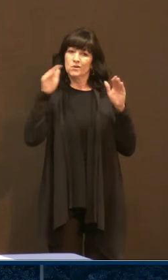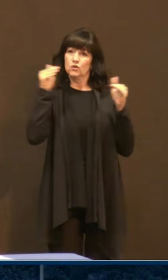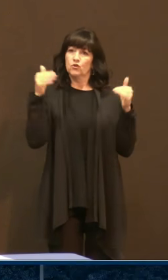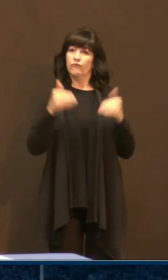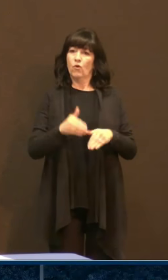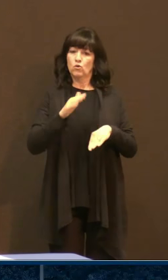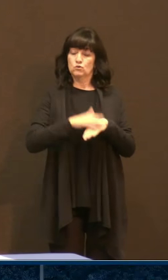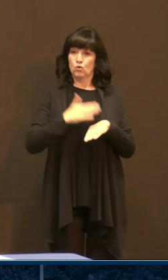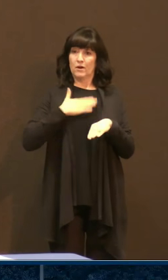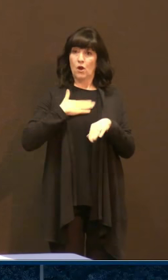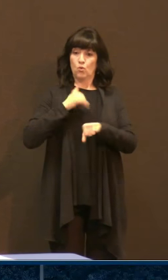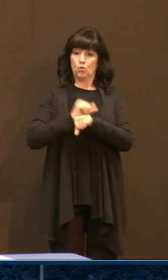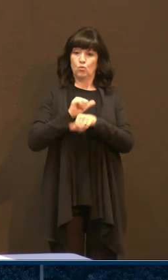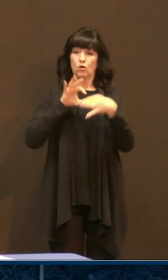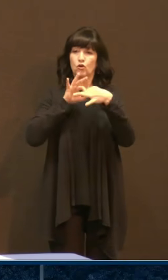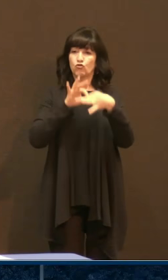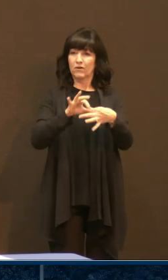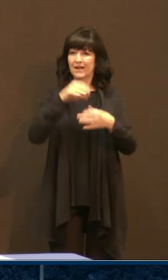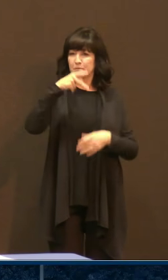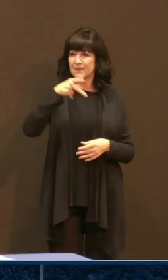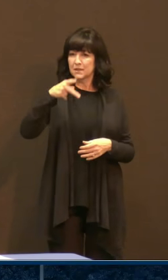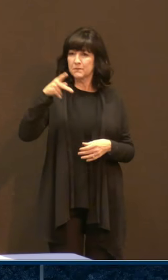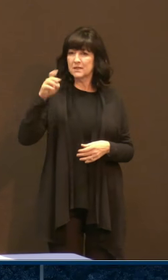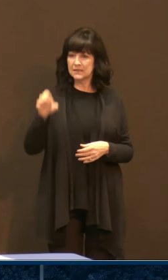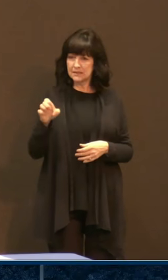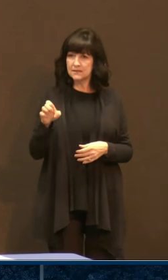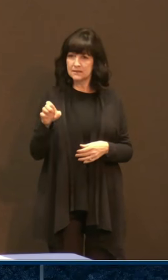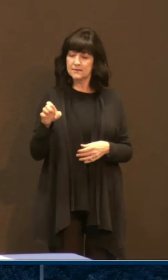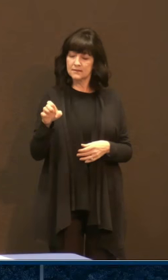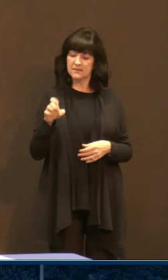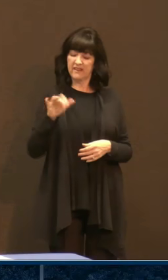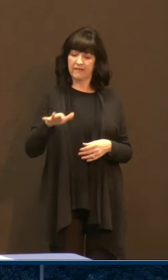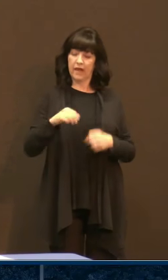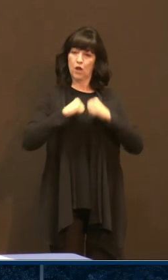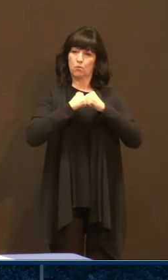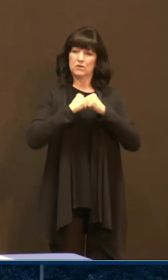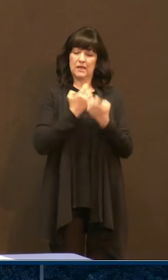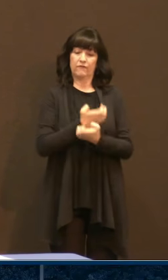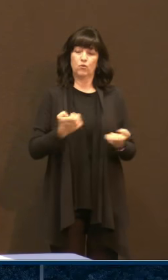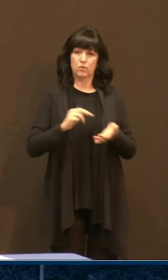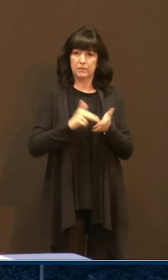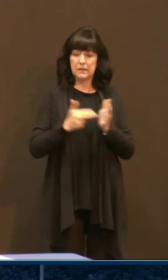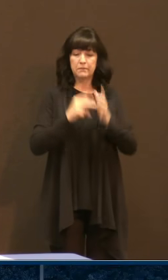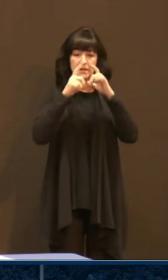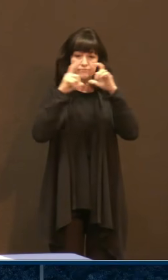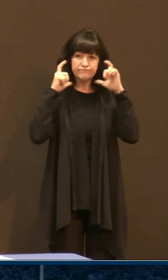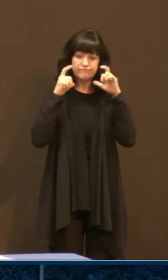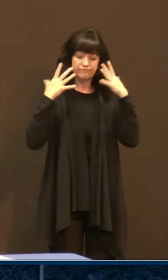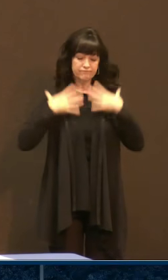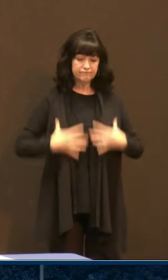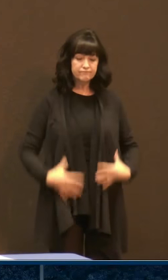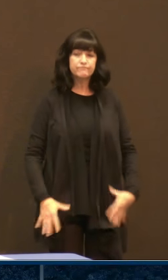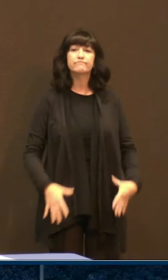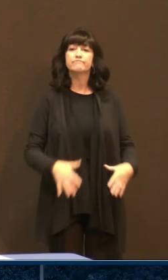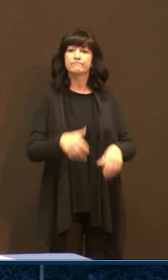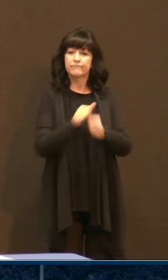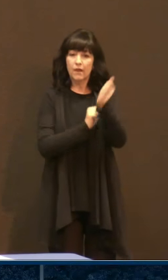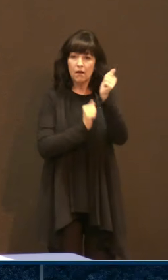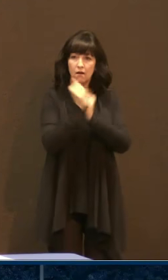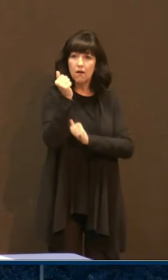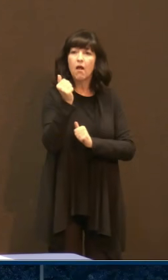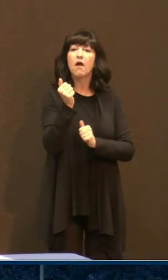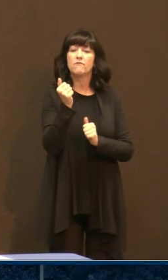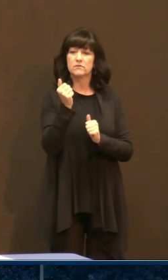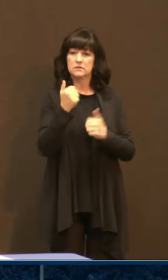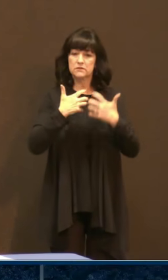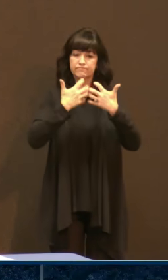for hospital workers, for our first responders, and we feel pretty good about that, although as we move towards mandatory mask